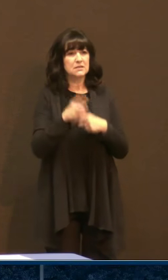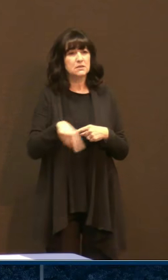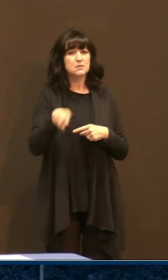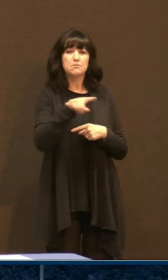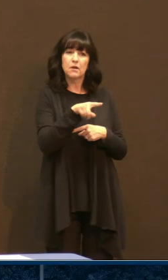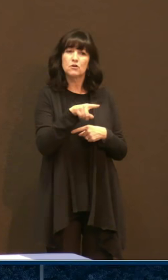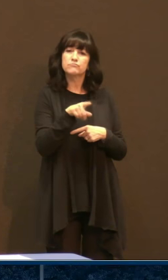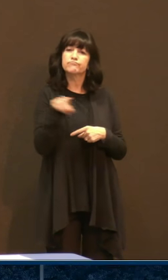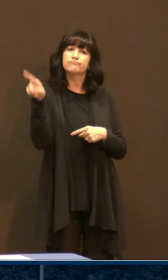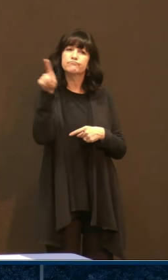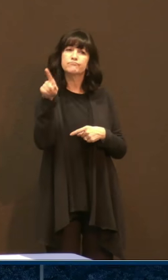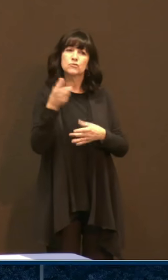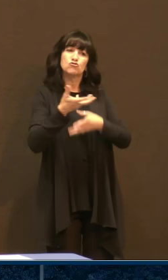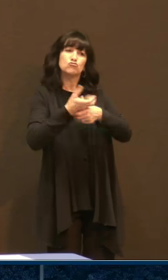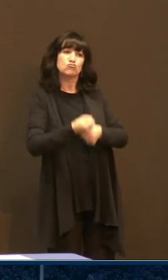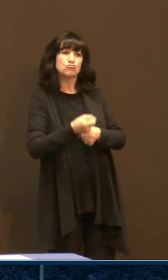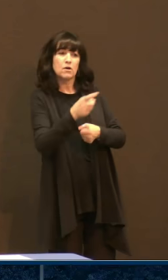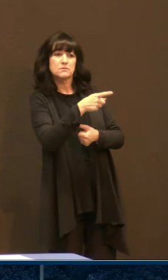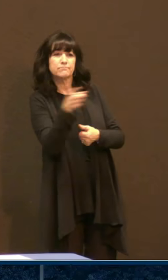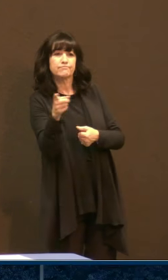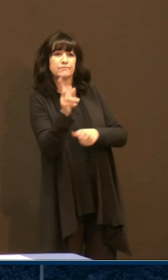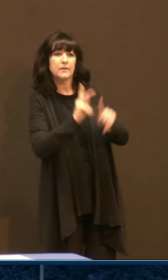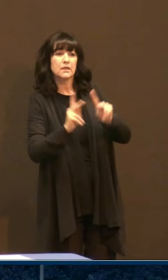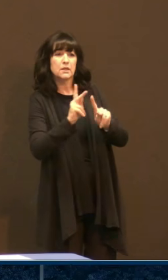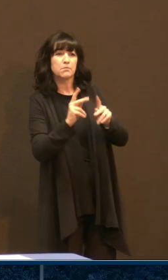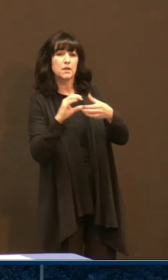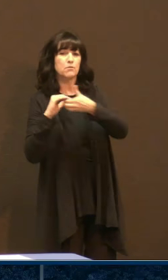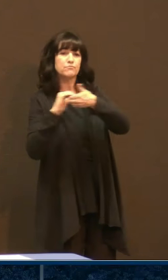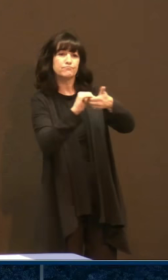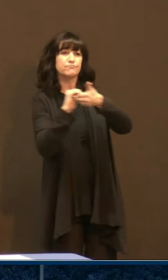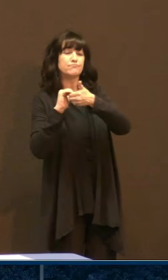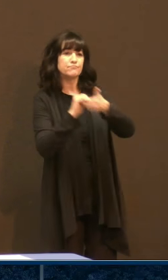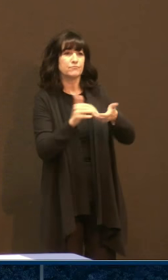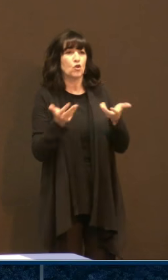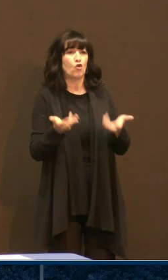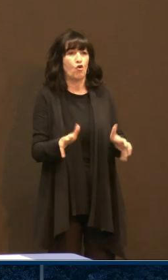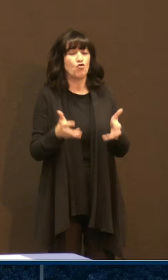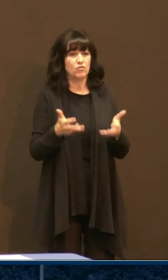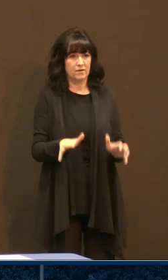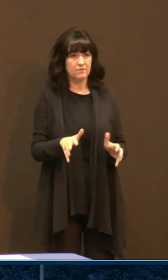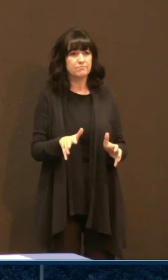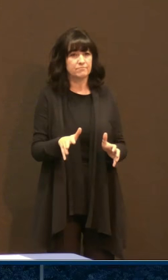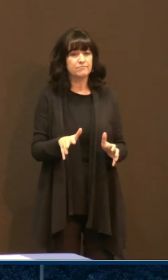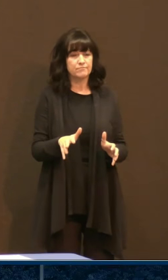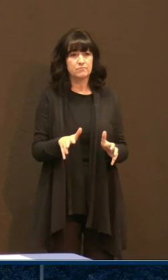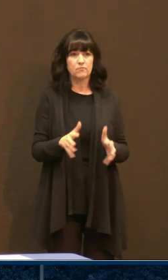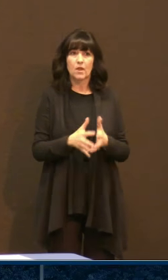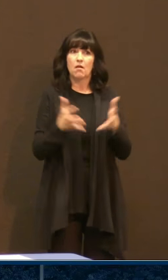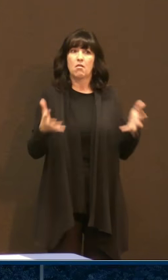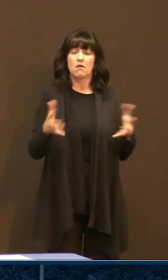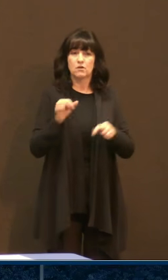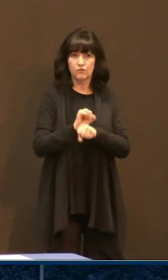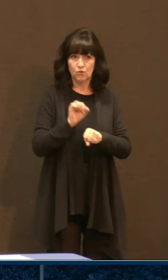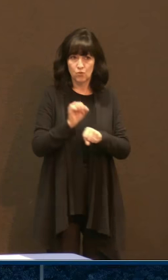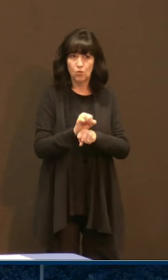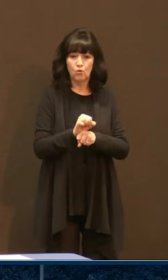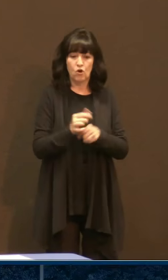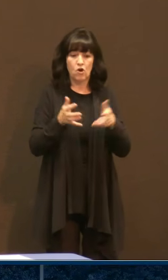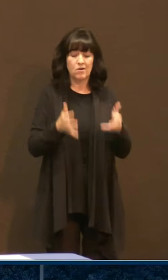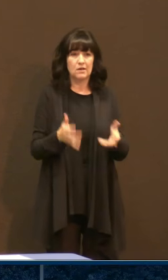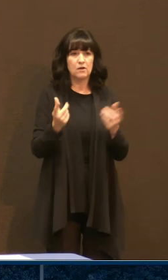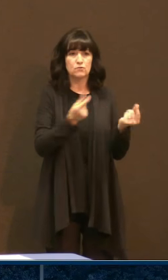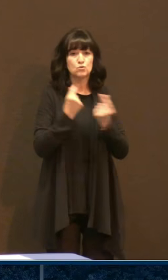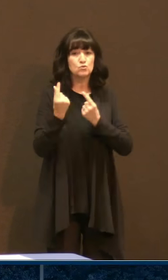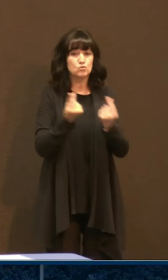trusted emissaries into the communities and the faith communities as well. So a lot of work to do there. So that wraps it